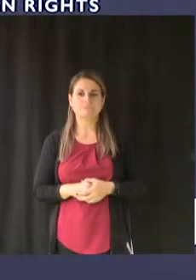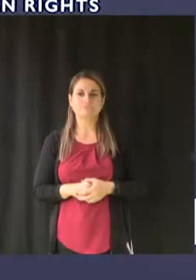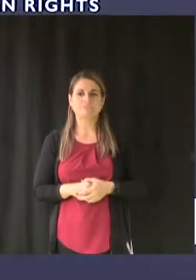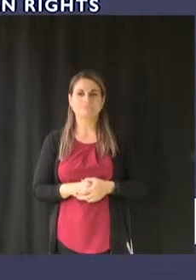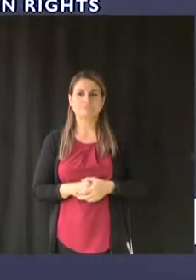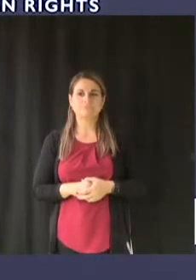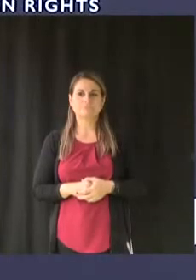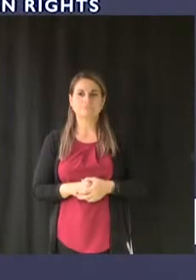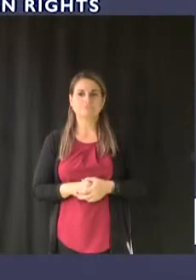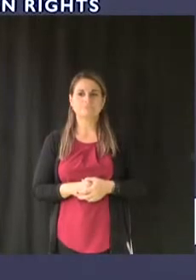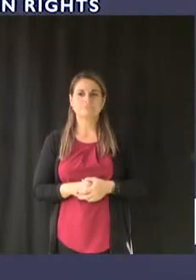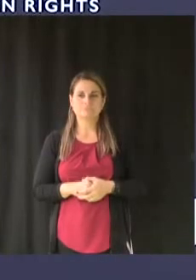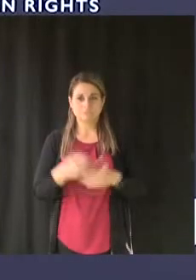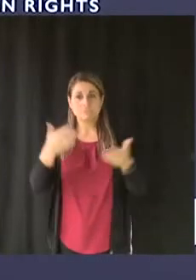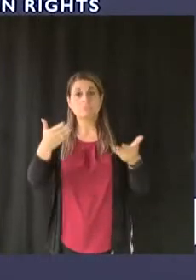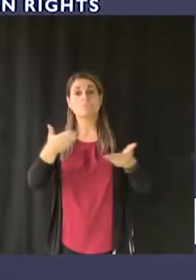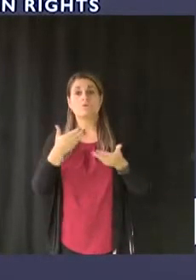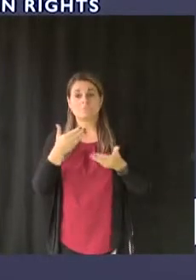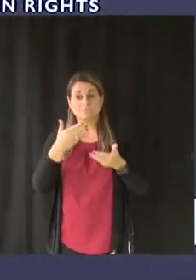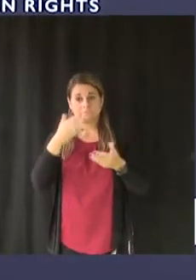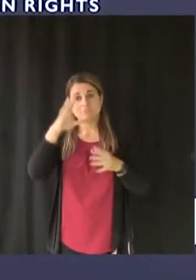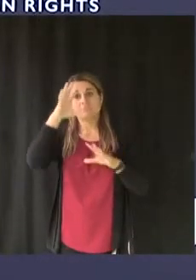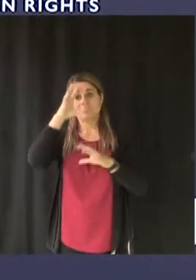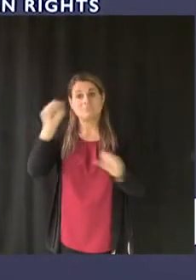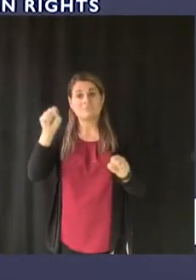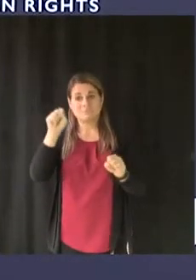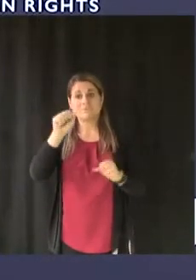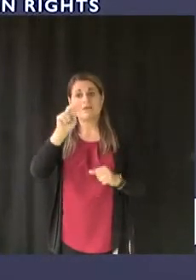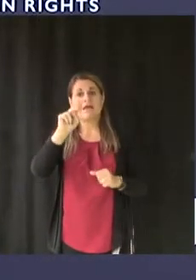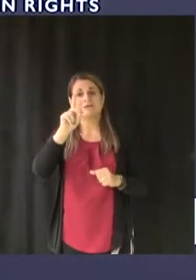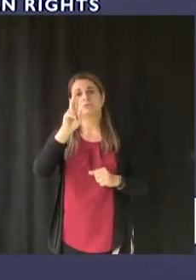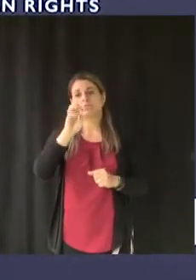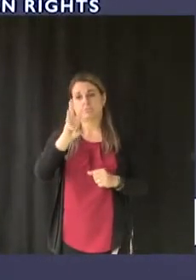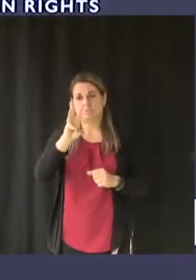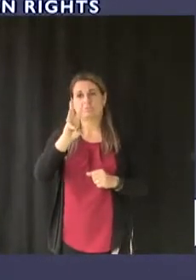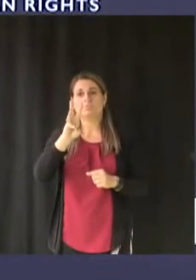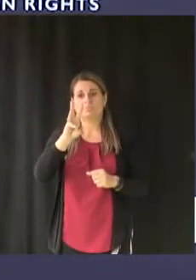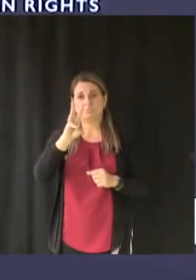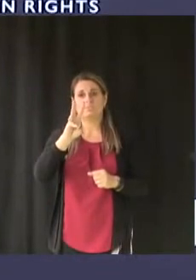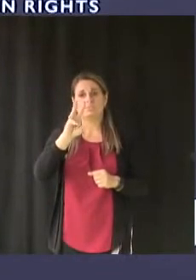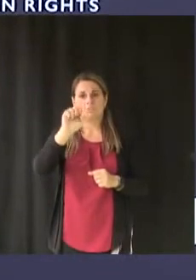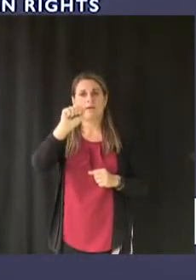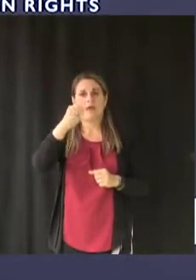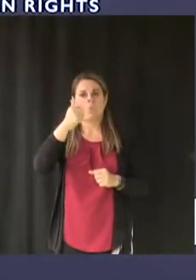Please welcome University President Andrew Aguinobi.